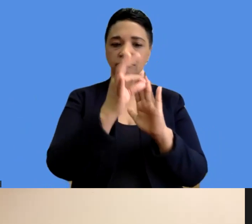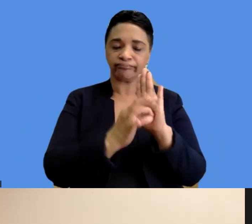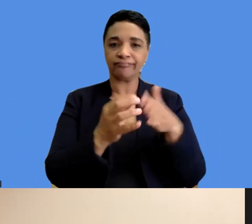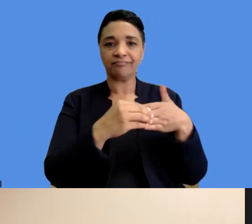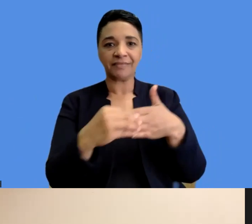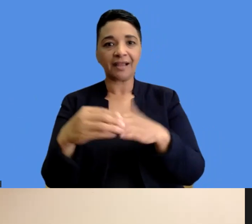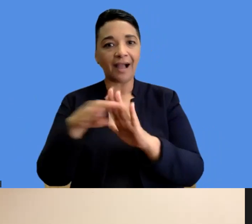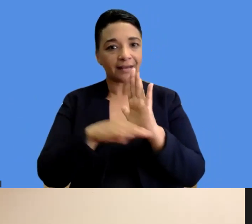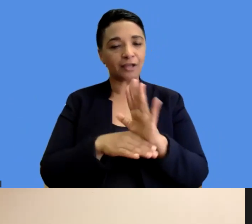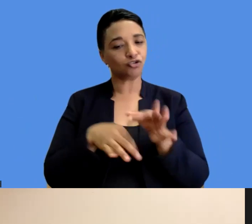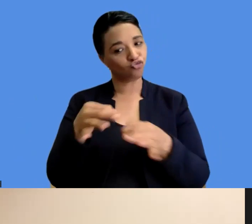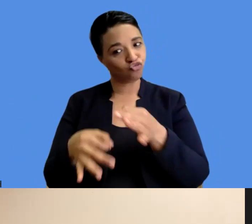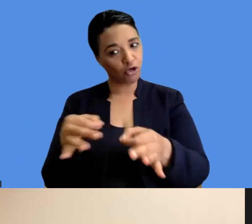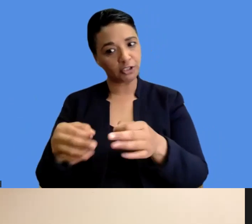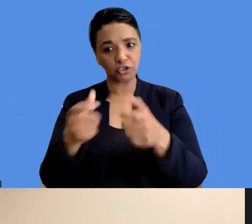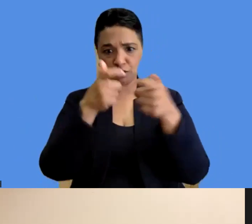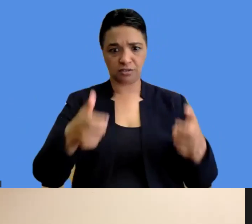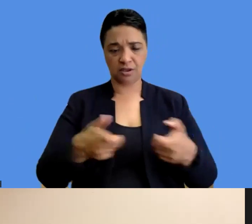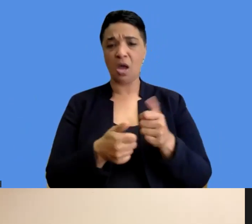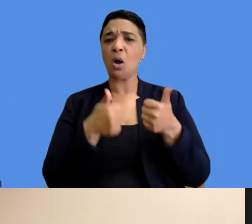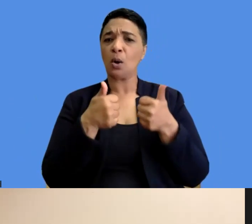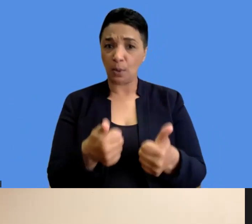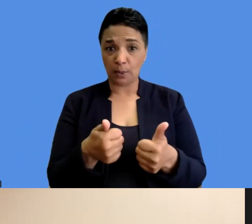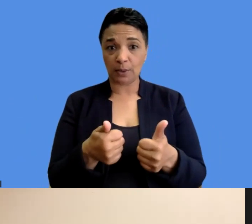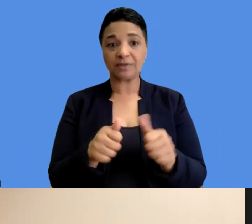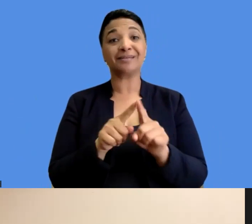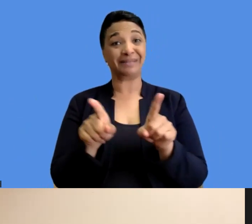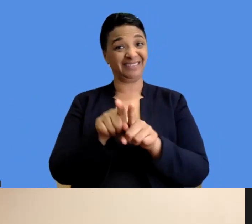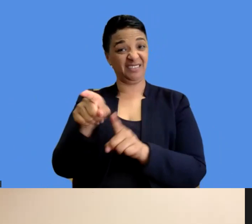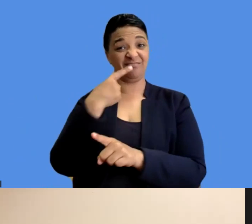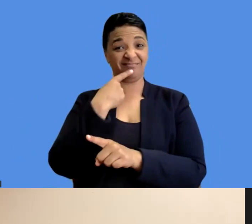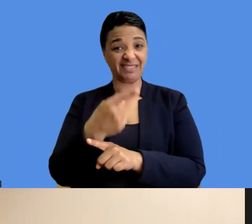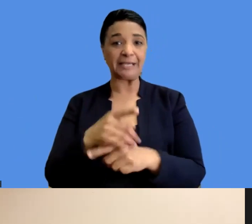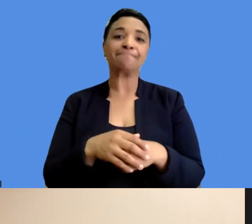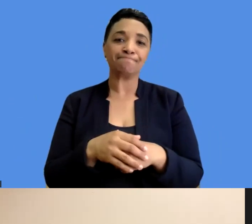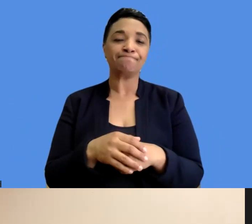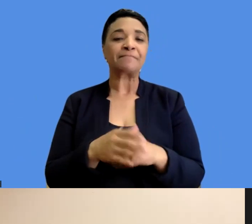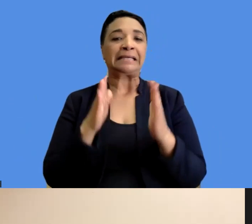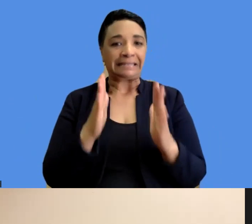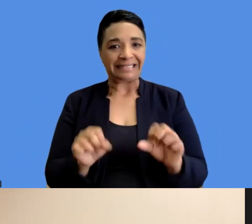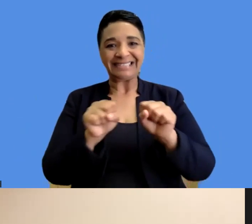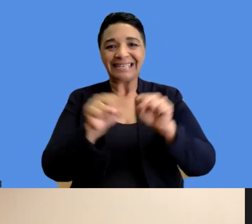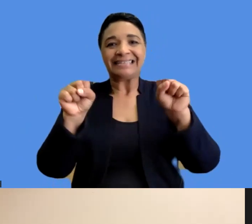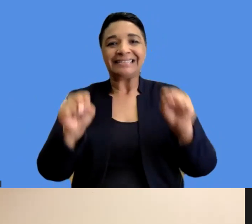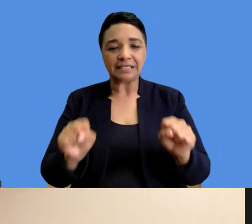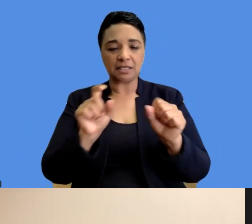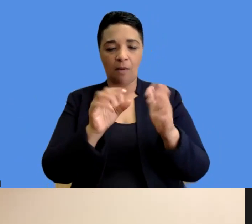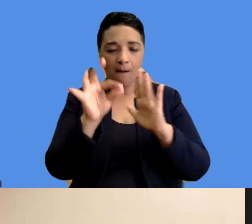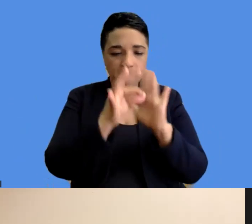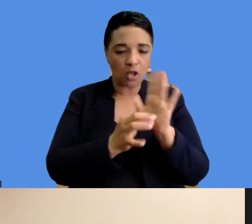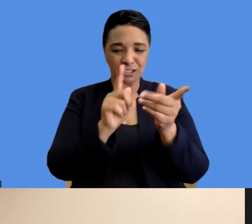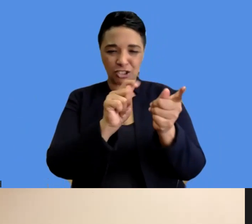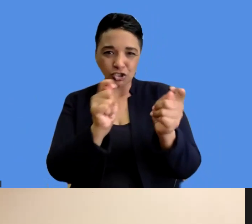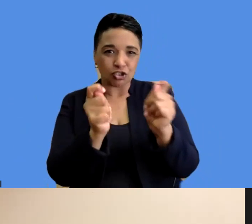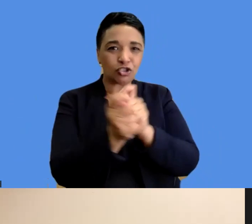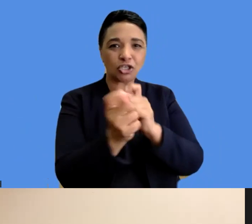strategies, and so on, as you highlighted. However, also as you highlighted, we need to transform those policy guidelines and so on into